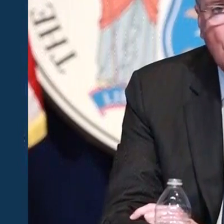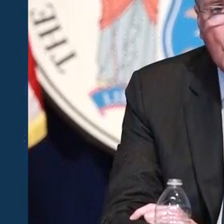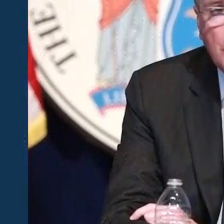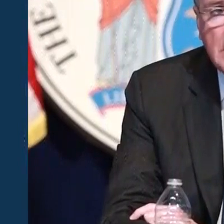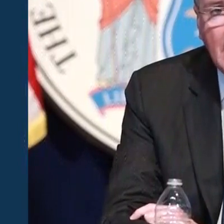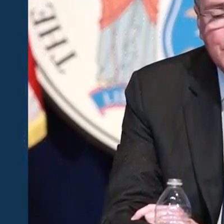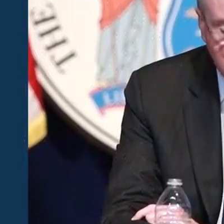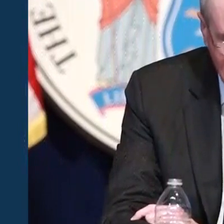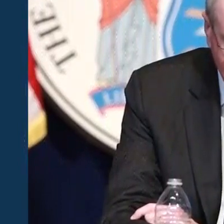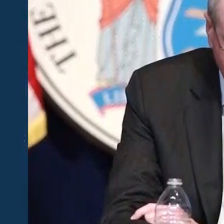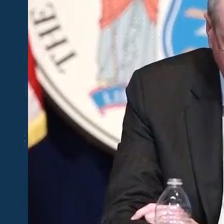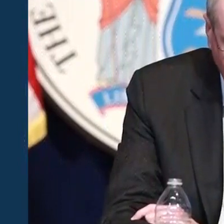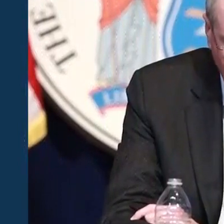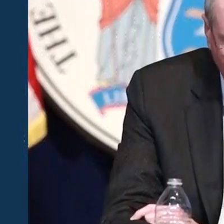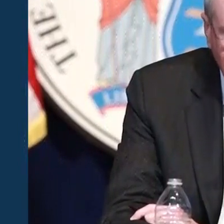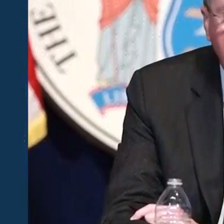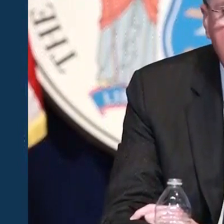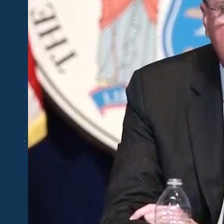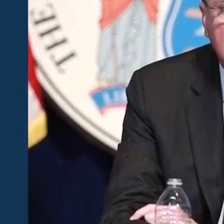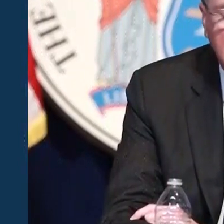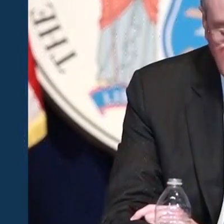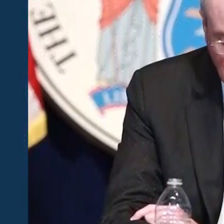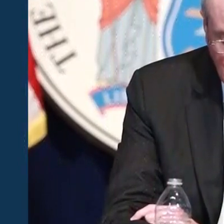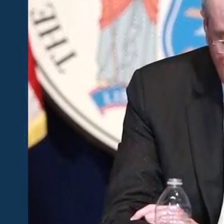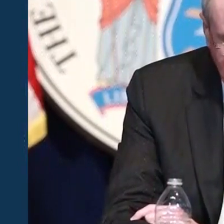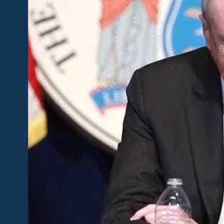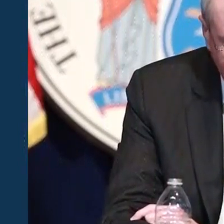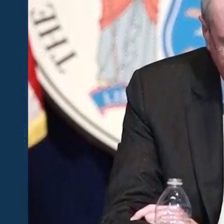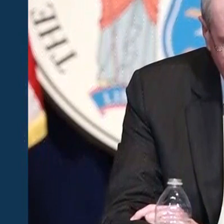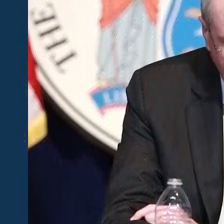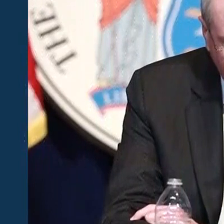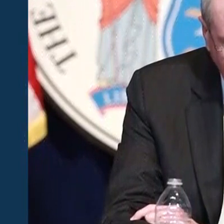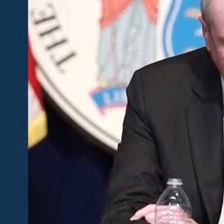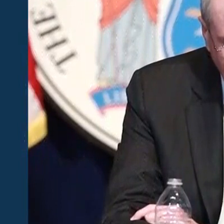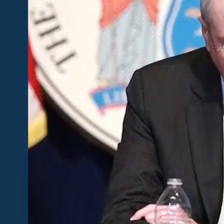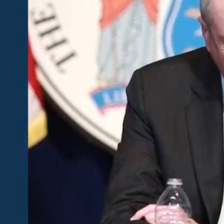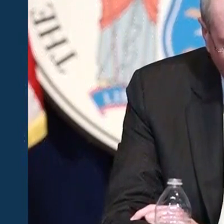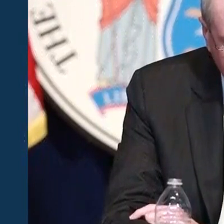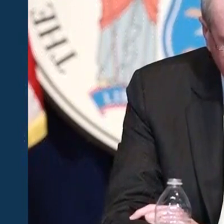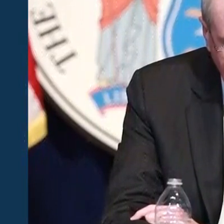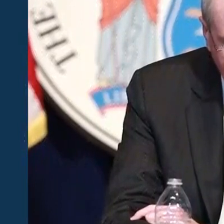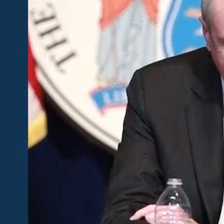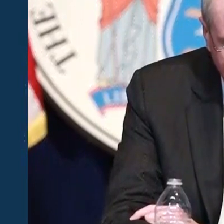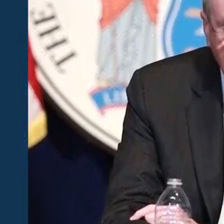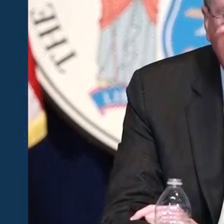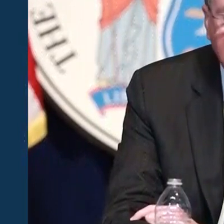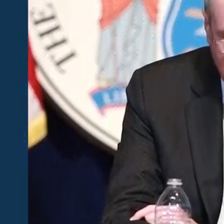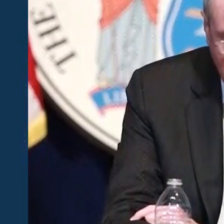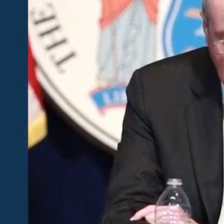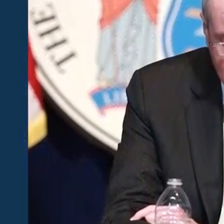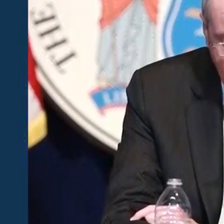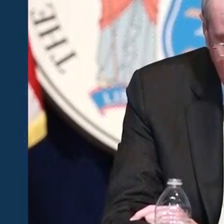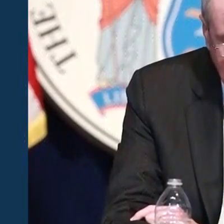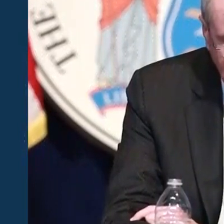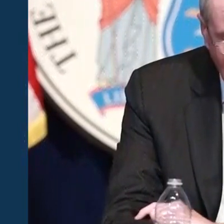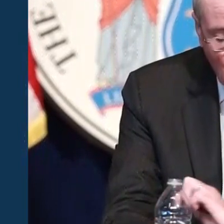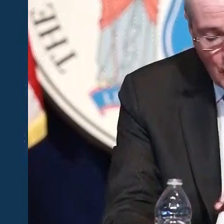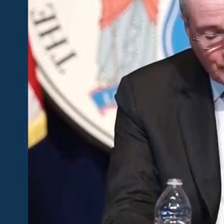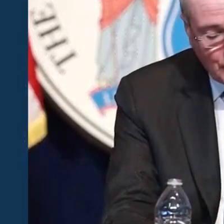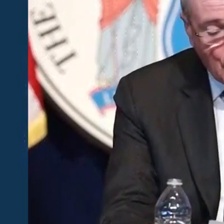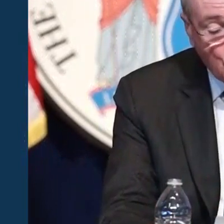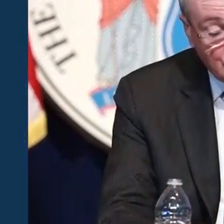and never will be abstract numbers. They are real people who leave behind families, whose hurt cannot be properly described.